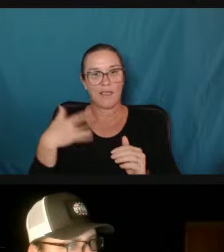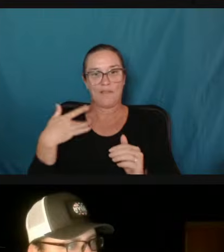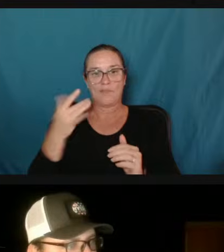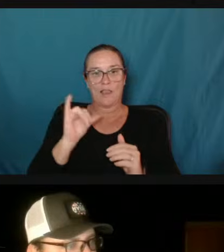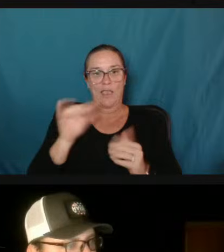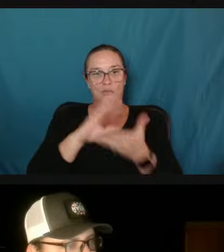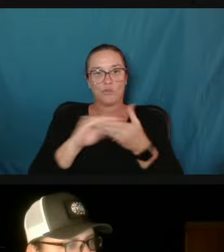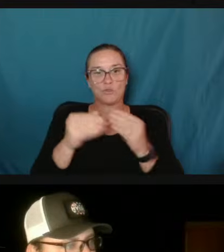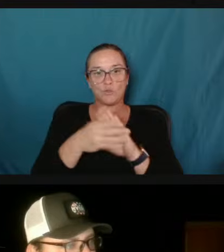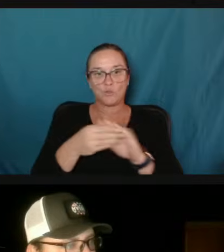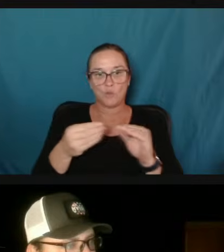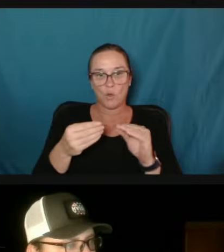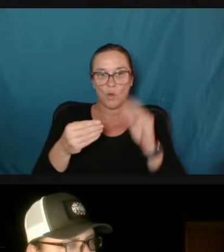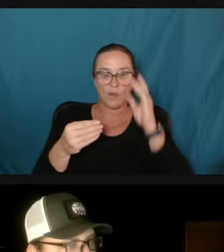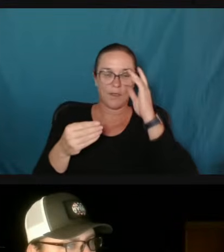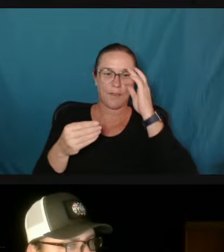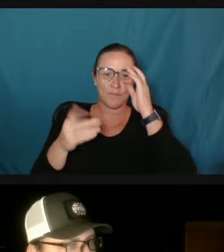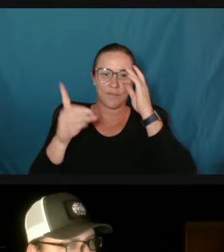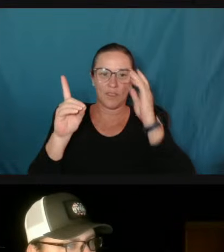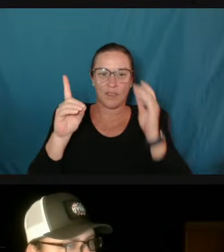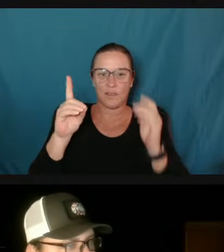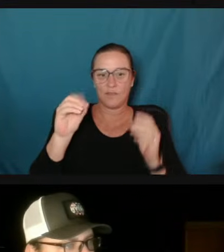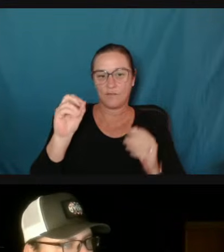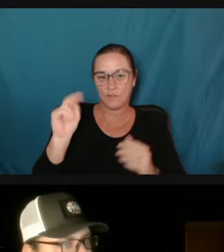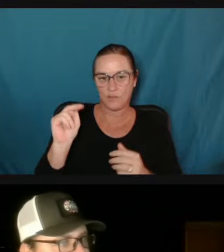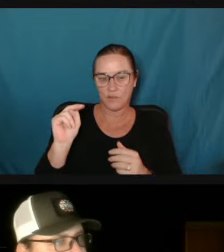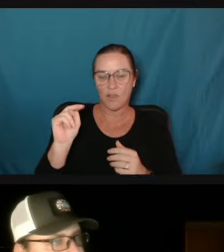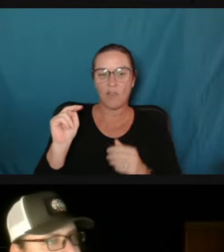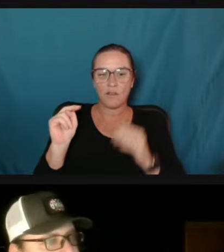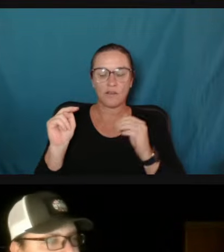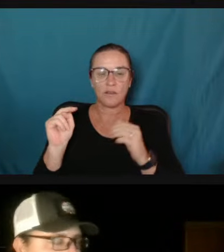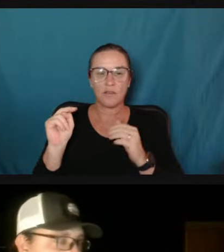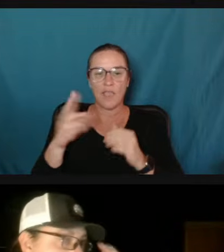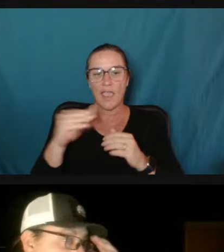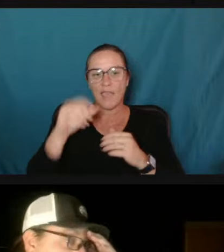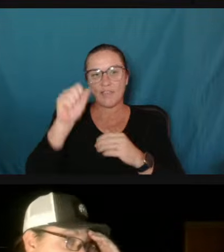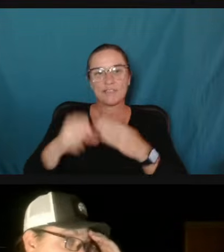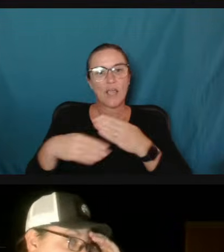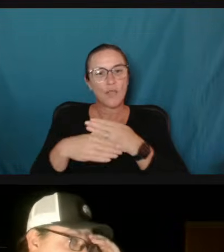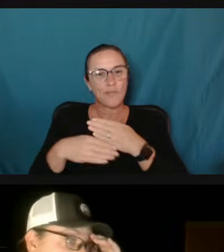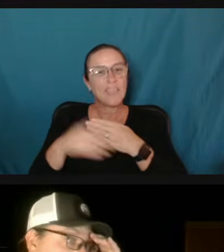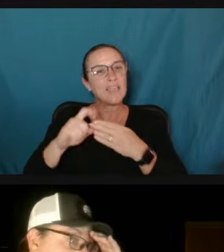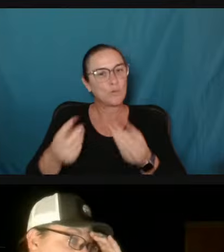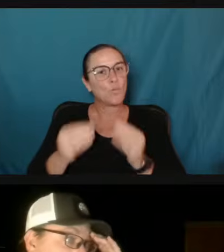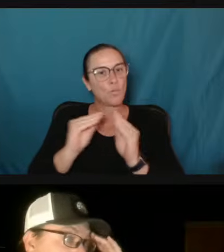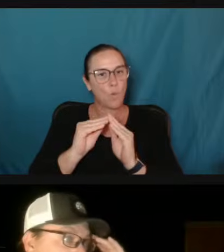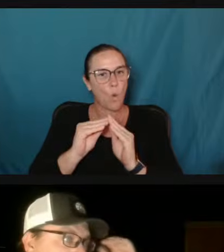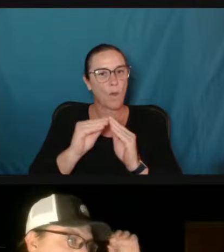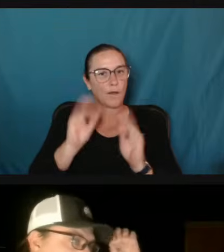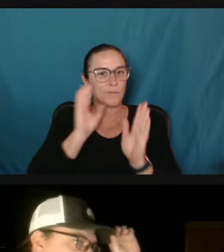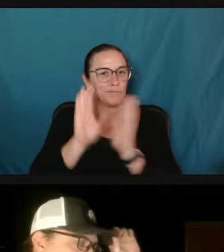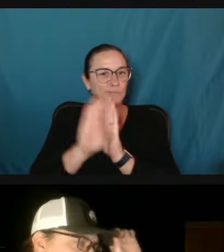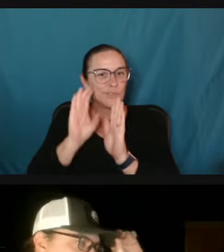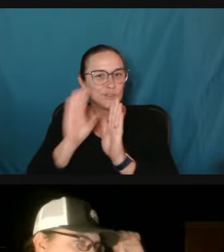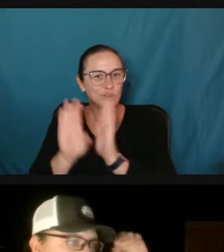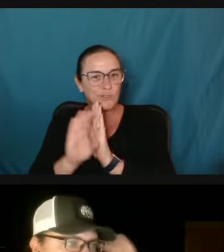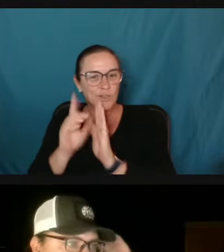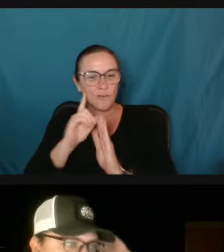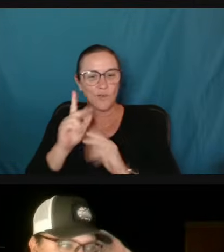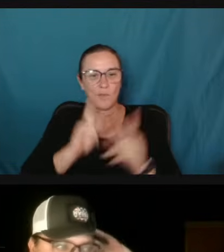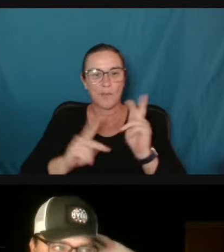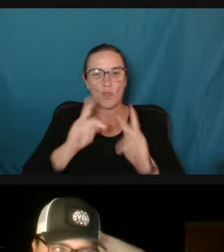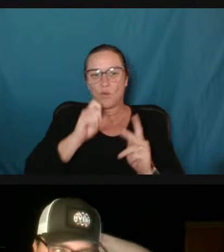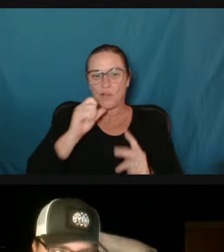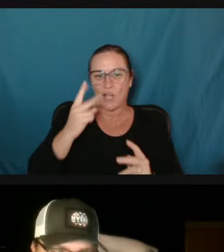of Don and colleagues' discovery of the South Flank deserved a little more illustration for you guys here that are catching this not